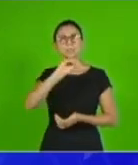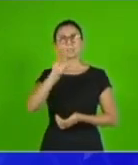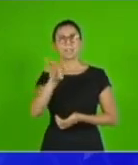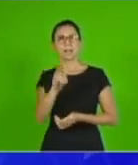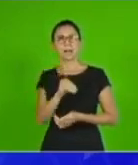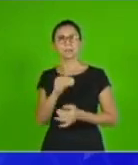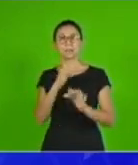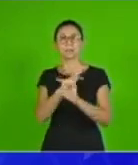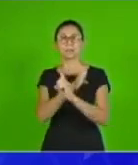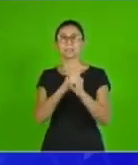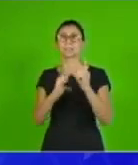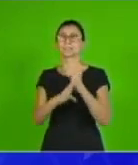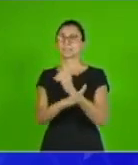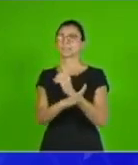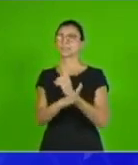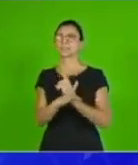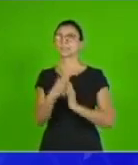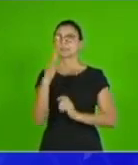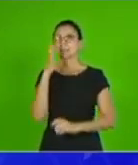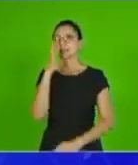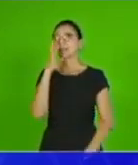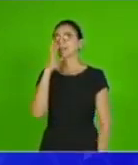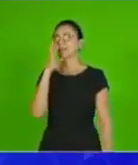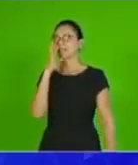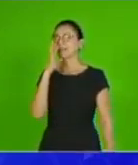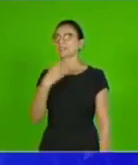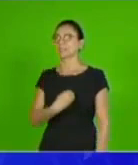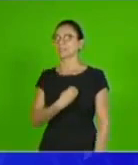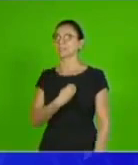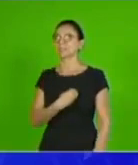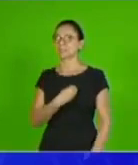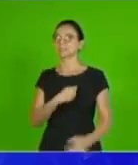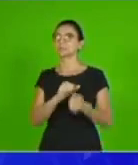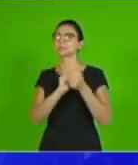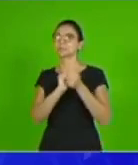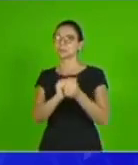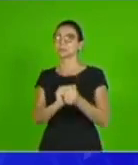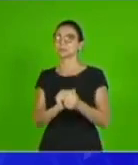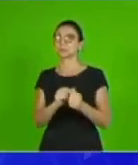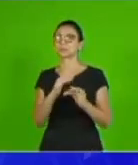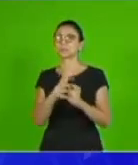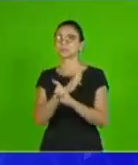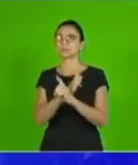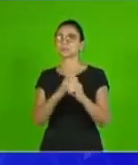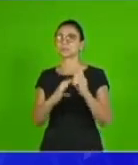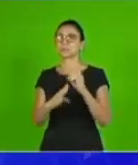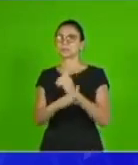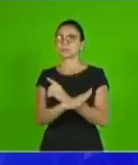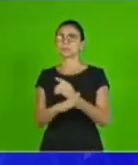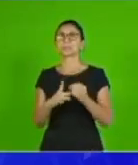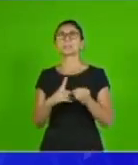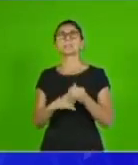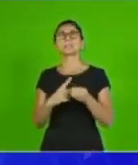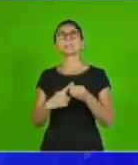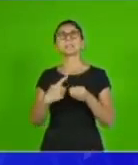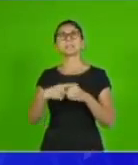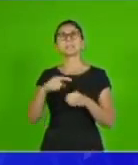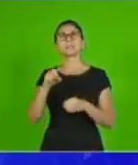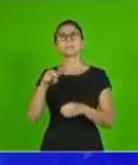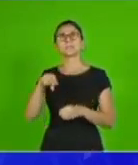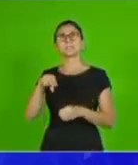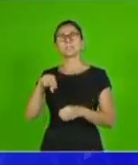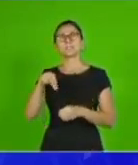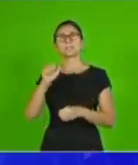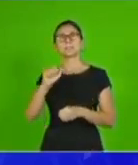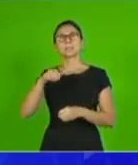And the brethren there in this city in Africa, they are participating with us in this Sunday school in